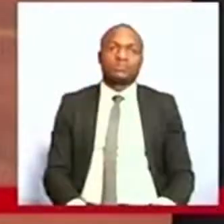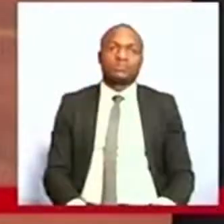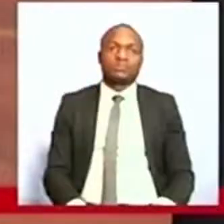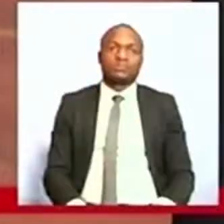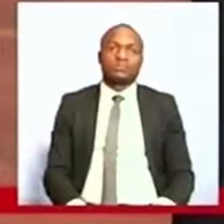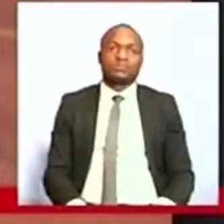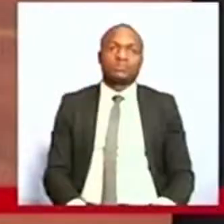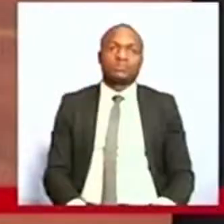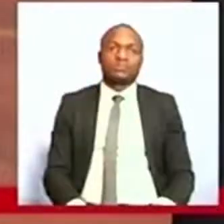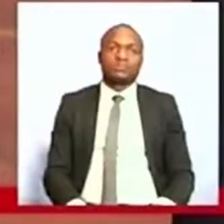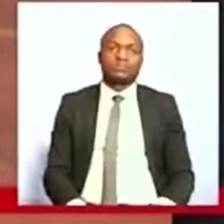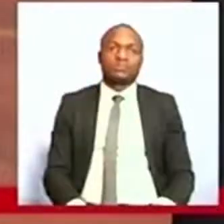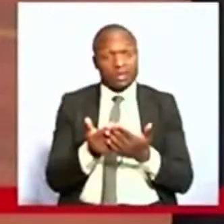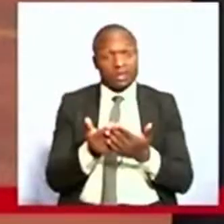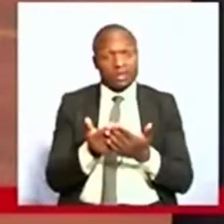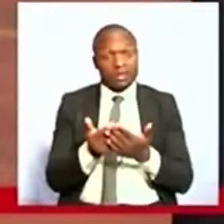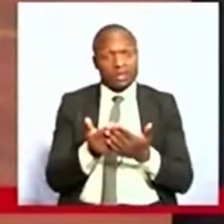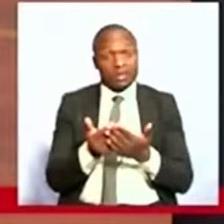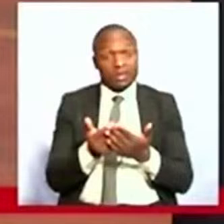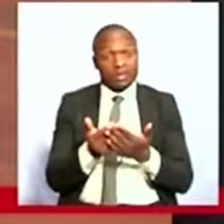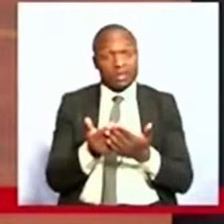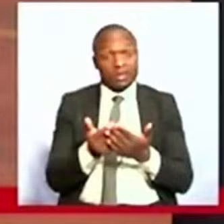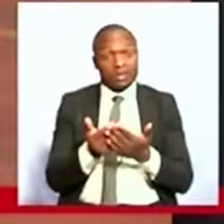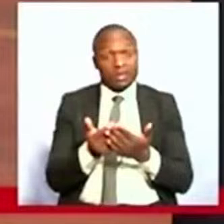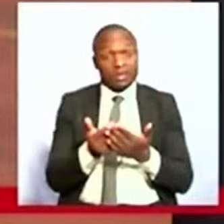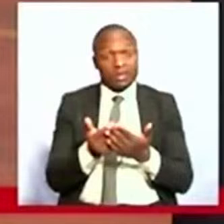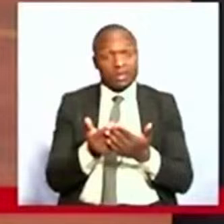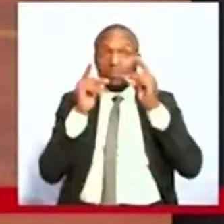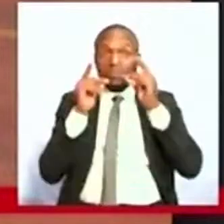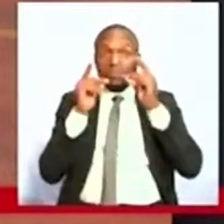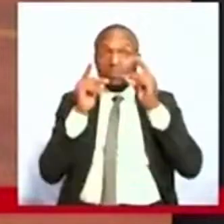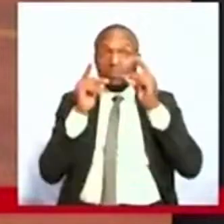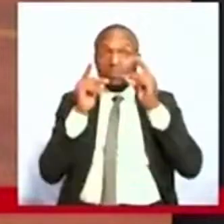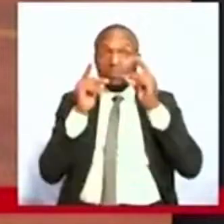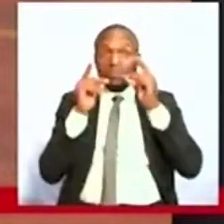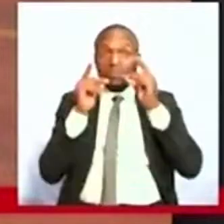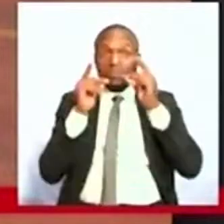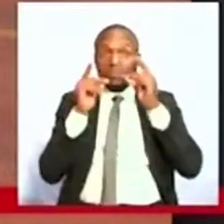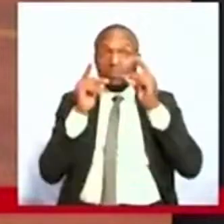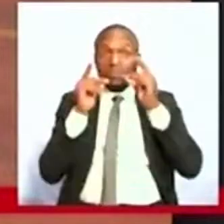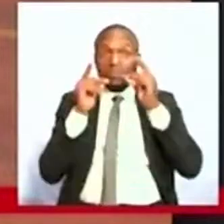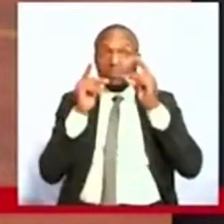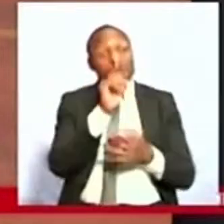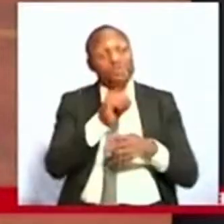How are we going to deal with the public? Because the public... Through the chair.